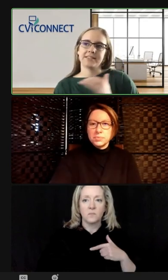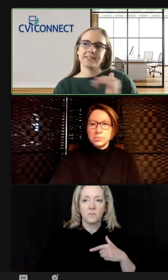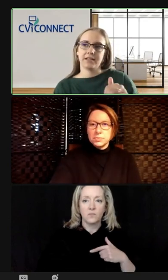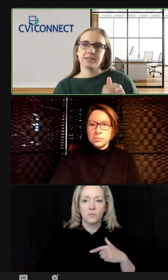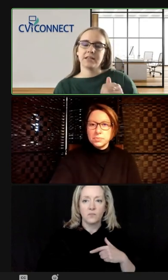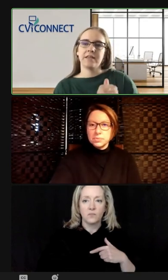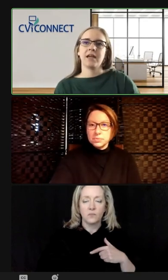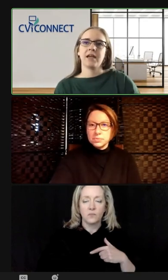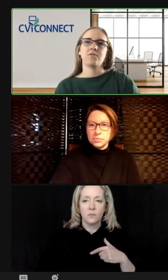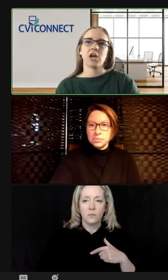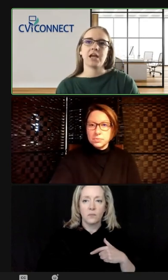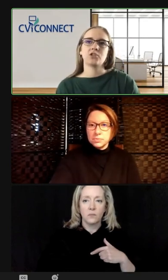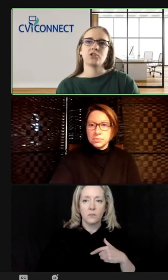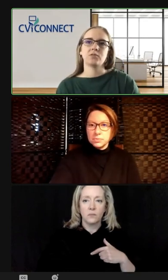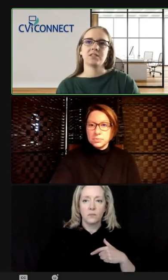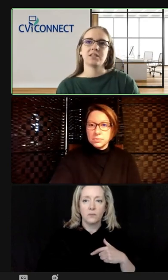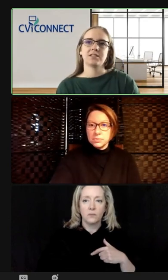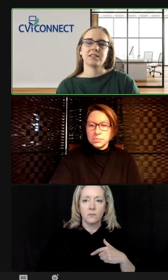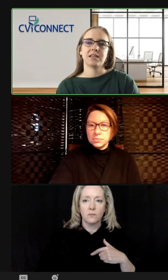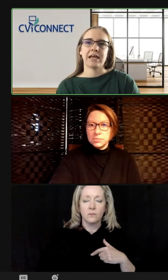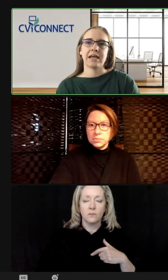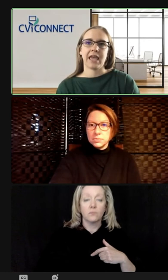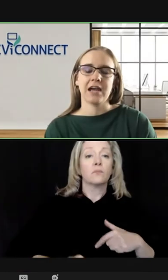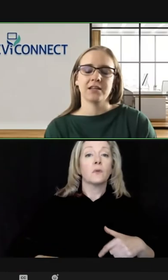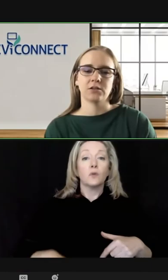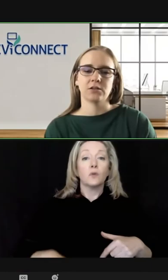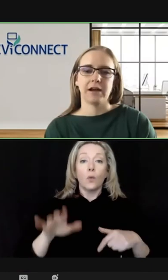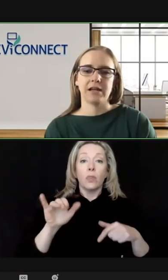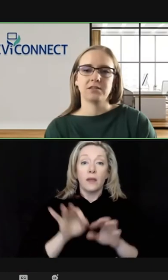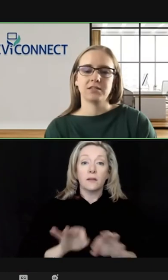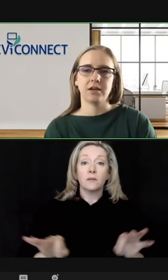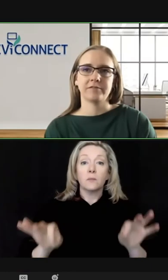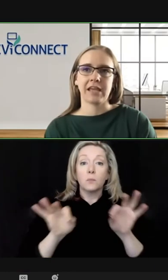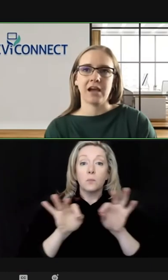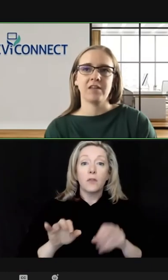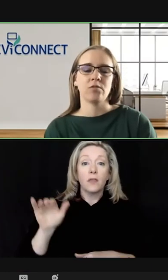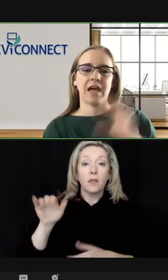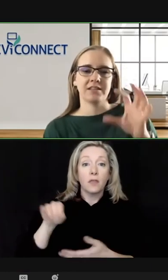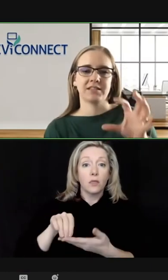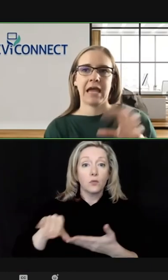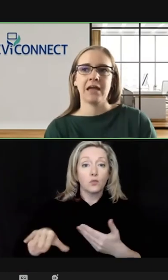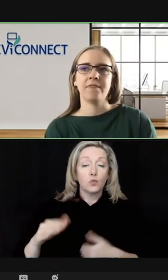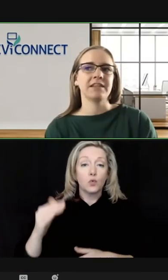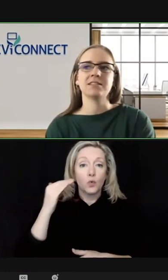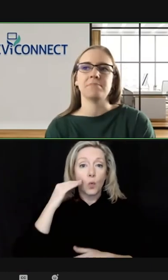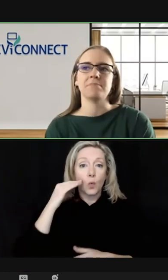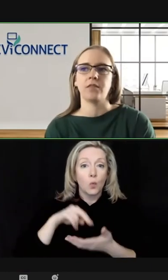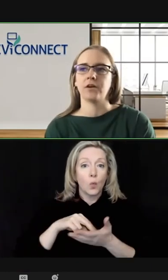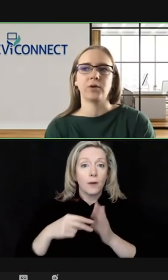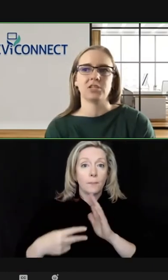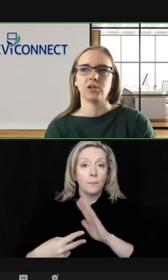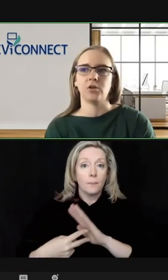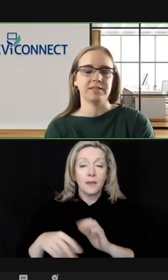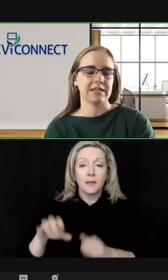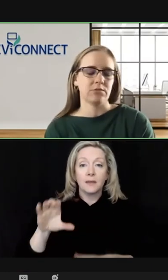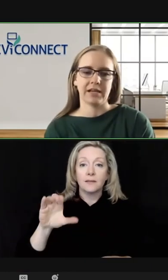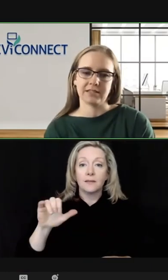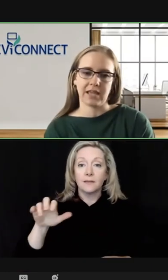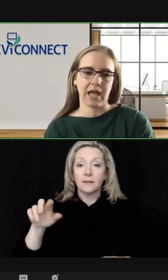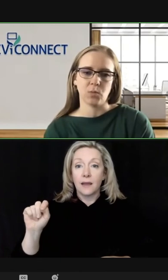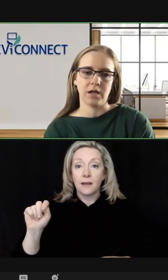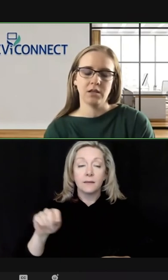order transcends, and that if the child knows this as cat, as the red stuffed cat, if they know that as a cat, that doesn't mean that they're going to know that